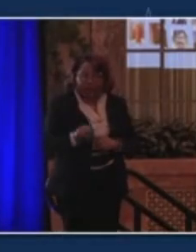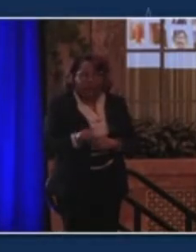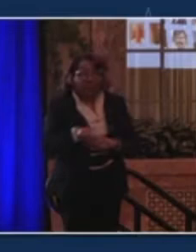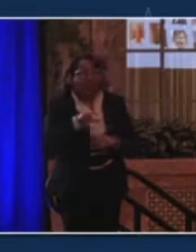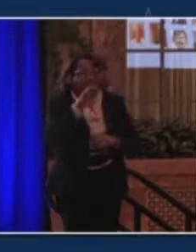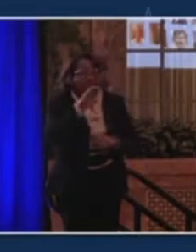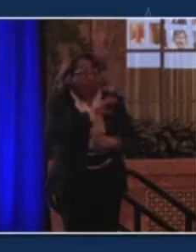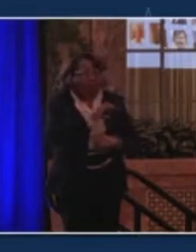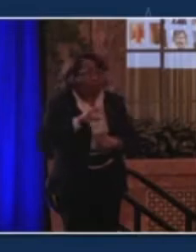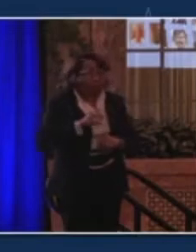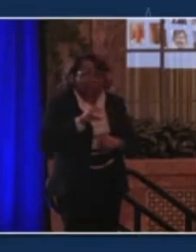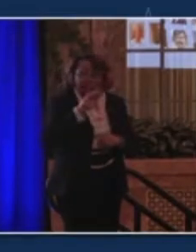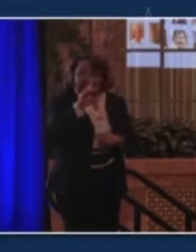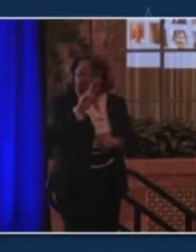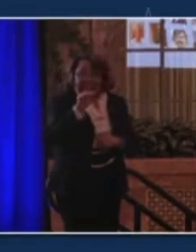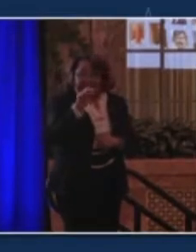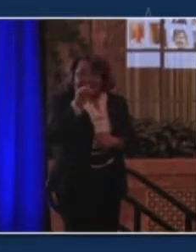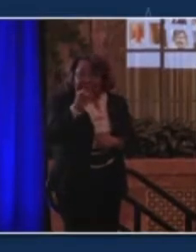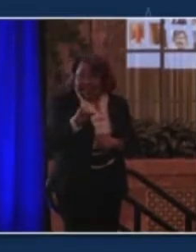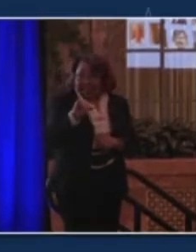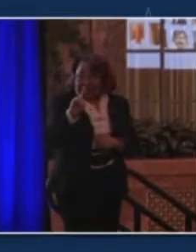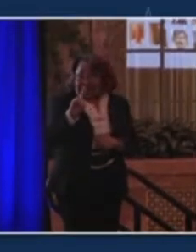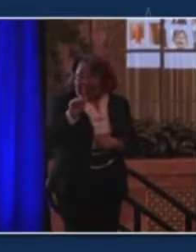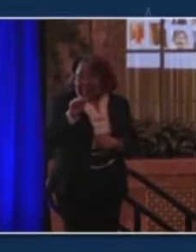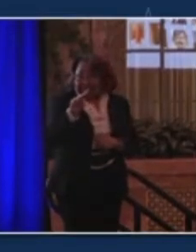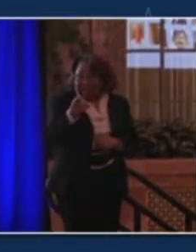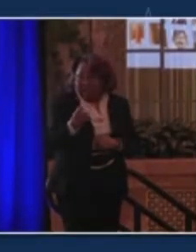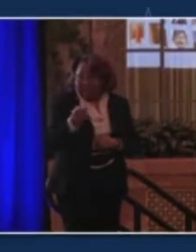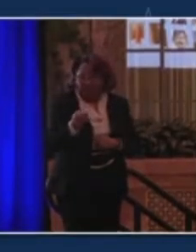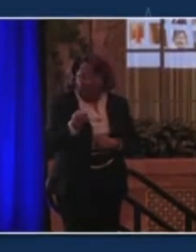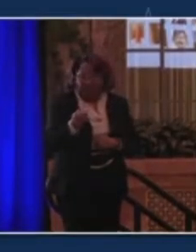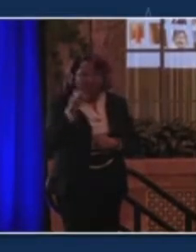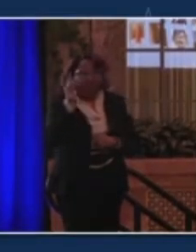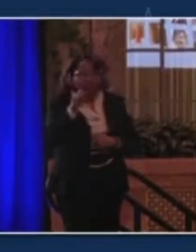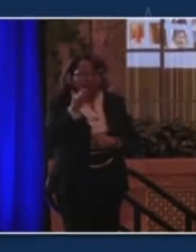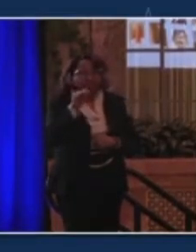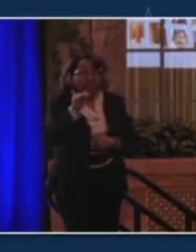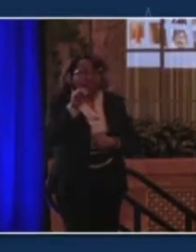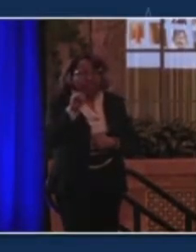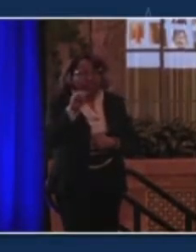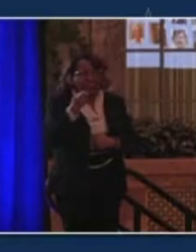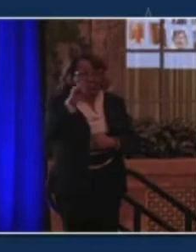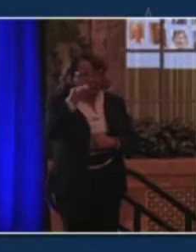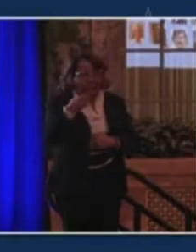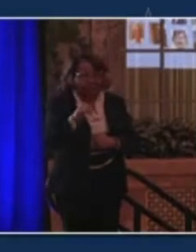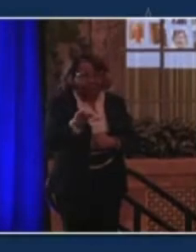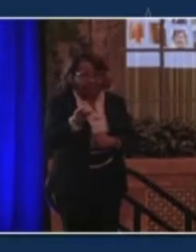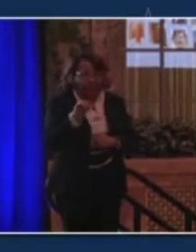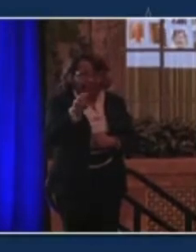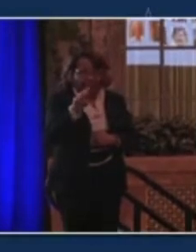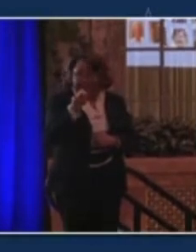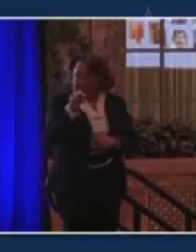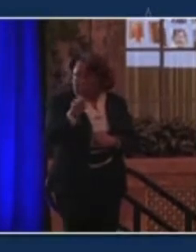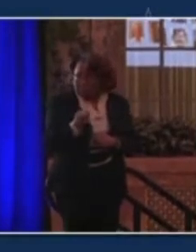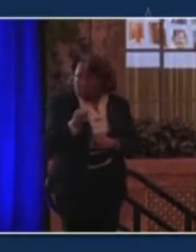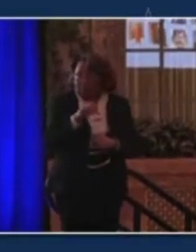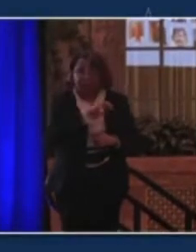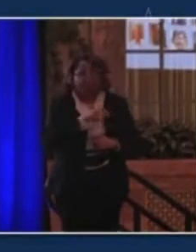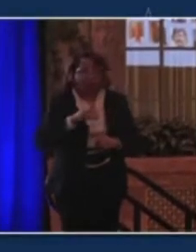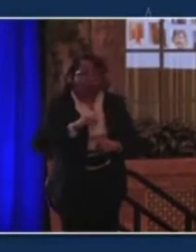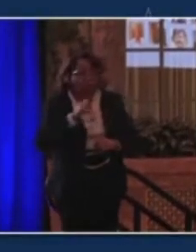Congressman Danny Davis, Judge Timothy C. Evans,